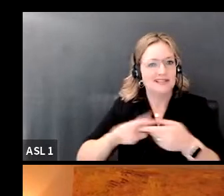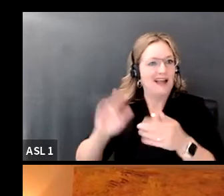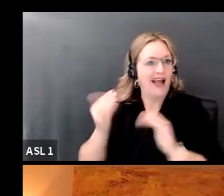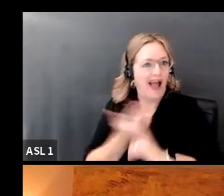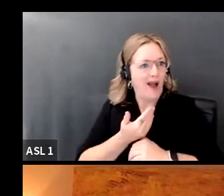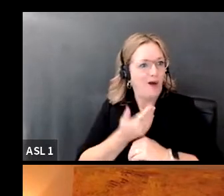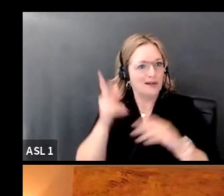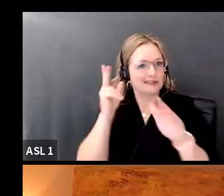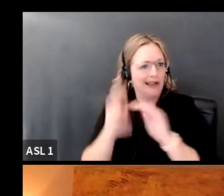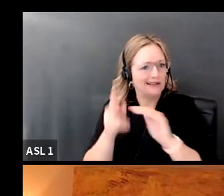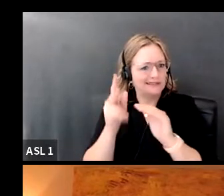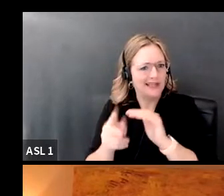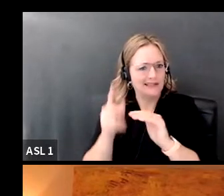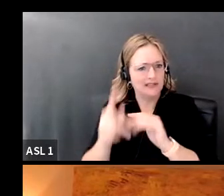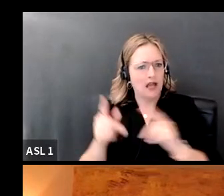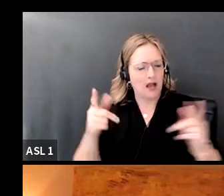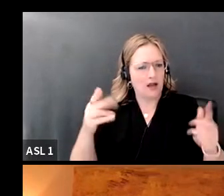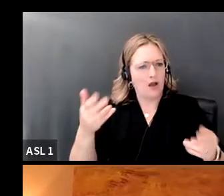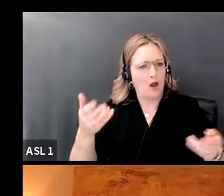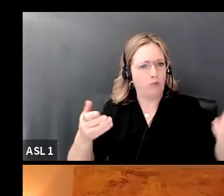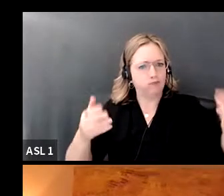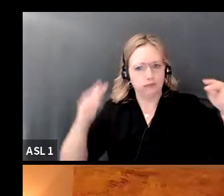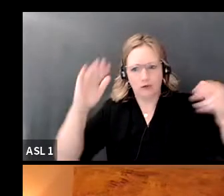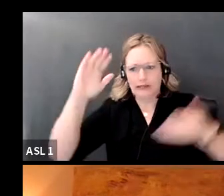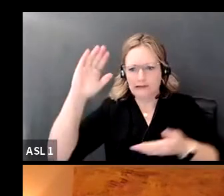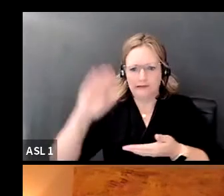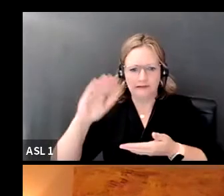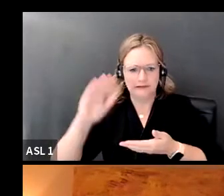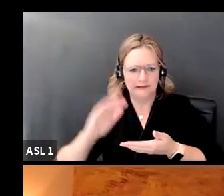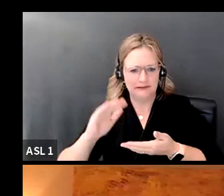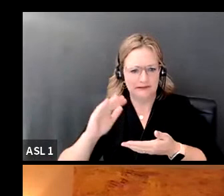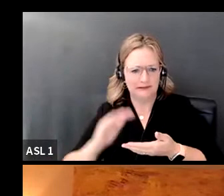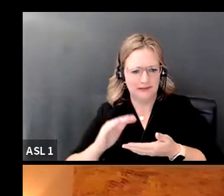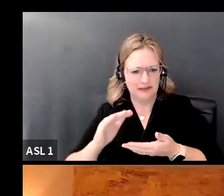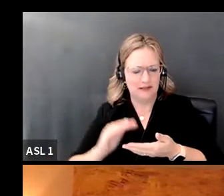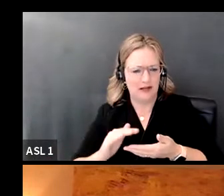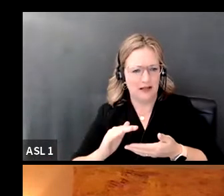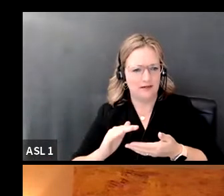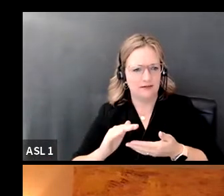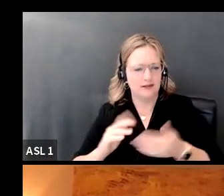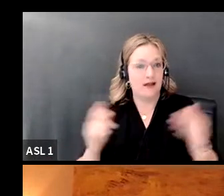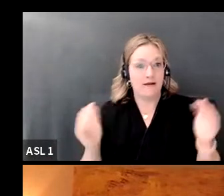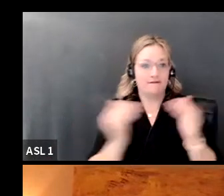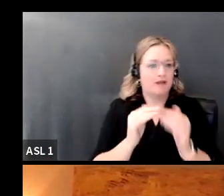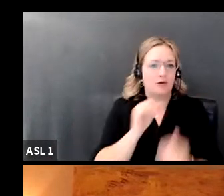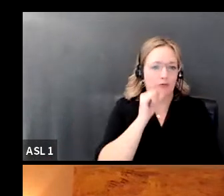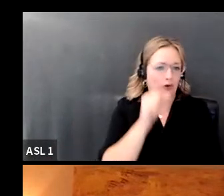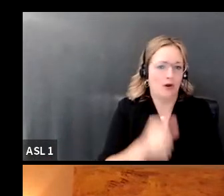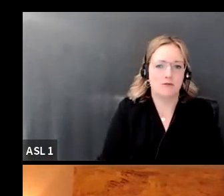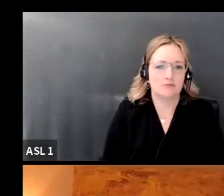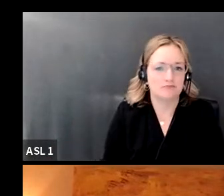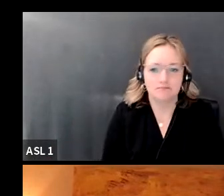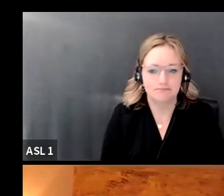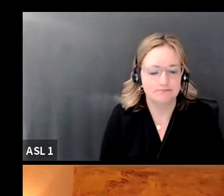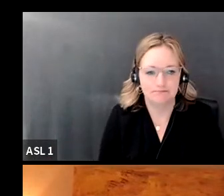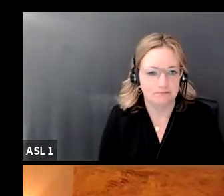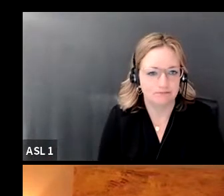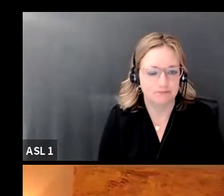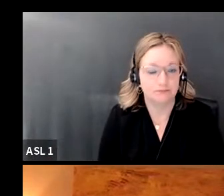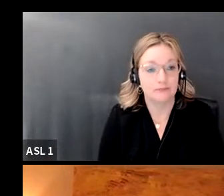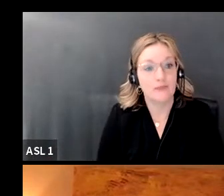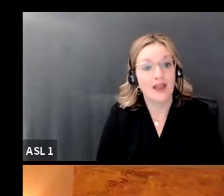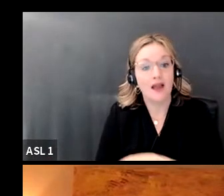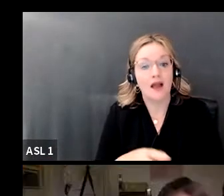necessary um services now what we are asking here is do not pass this